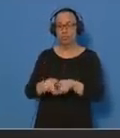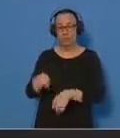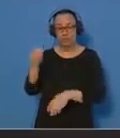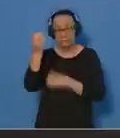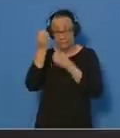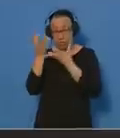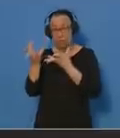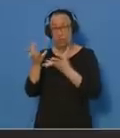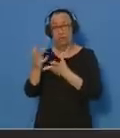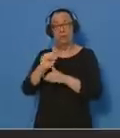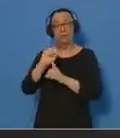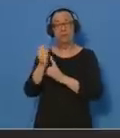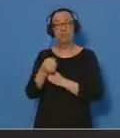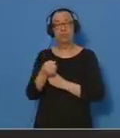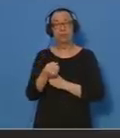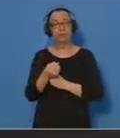incident.